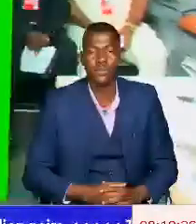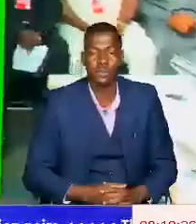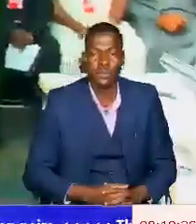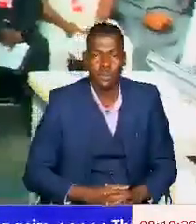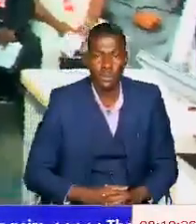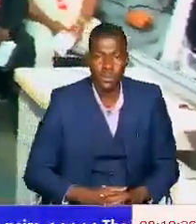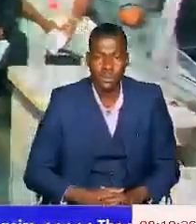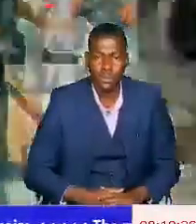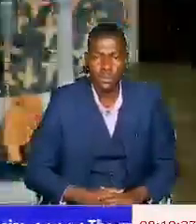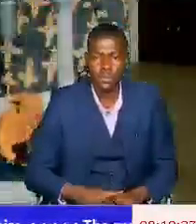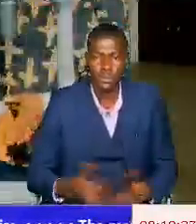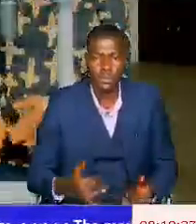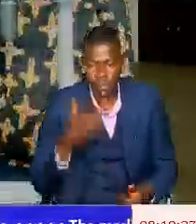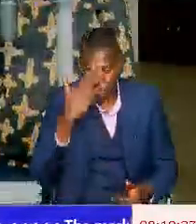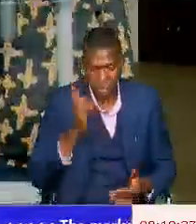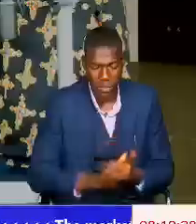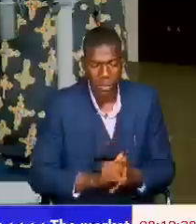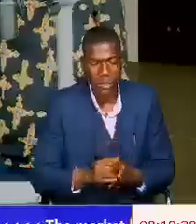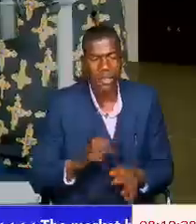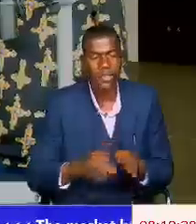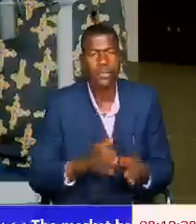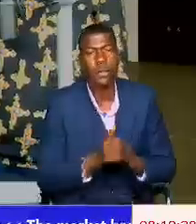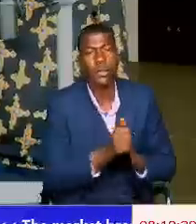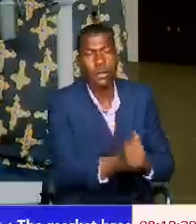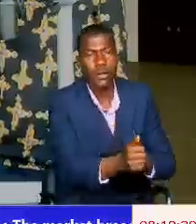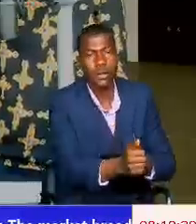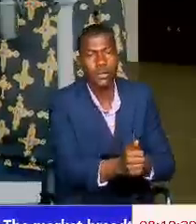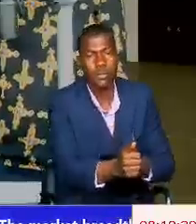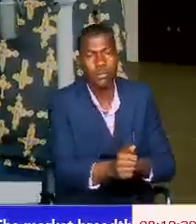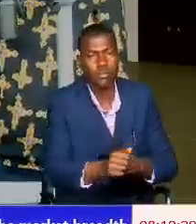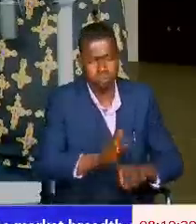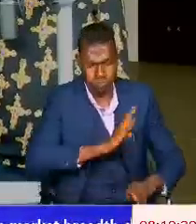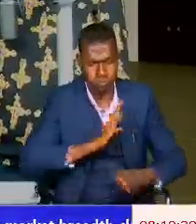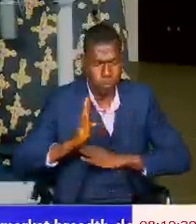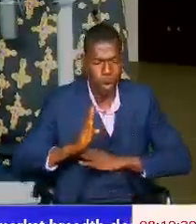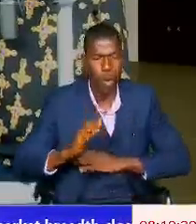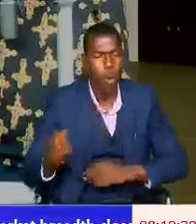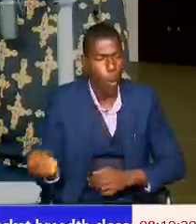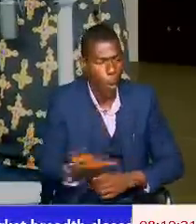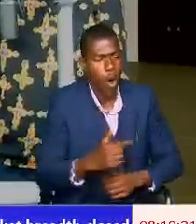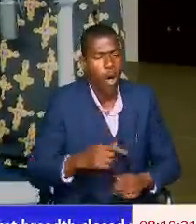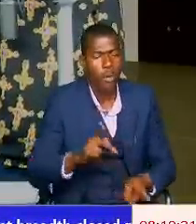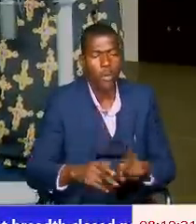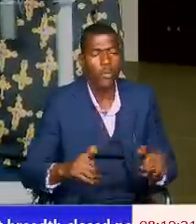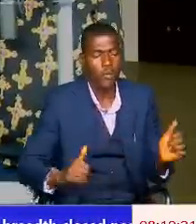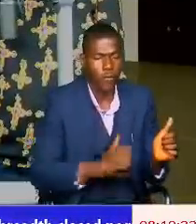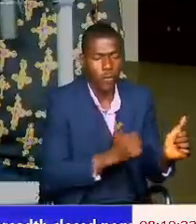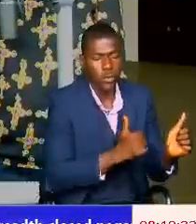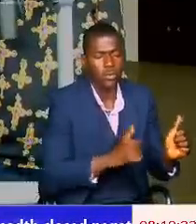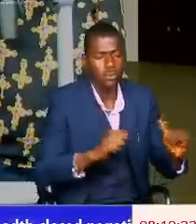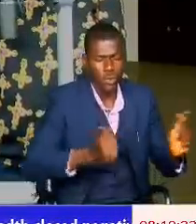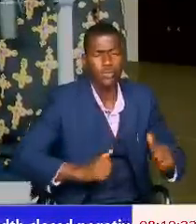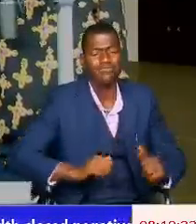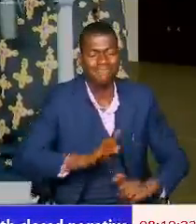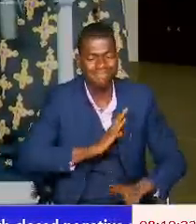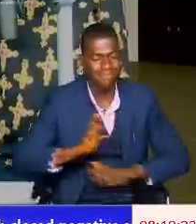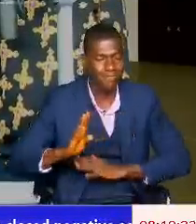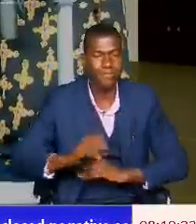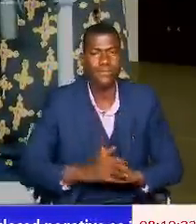You know, when your leadership get confidence, you, the followers, una go get extra confidence. Yes, sir. Me, I be ordinary president, una